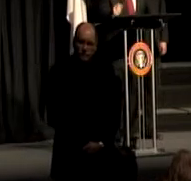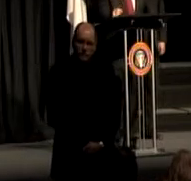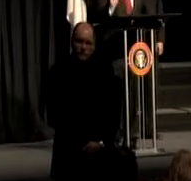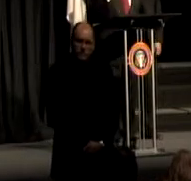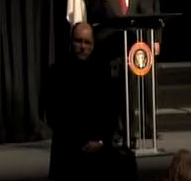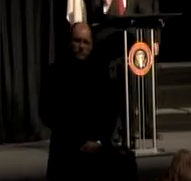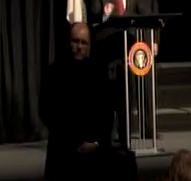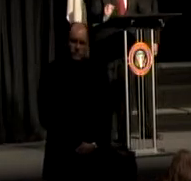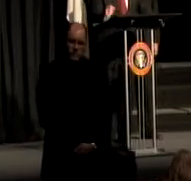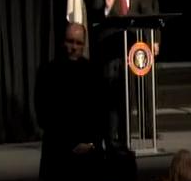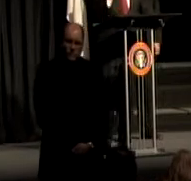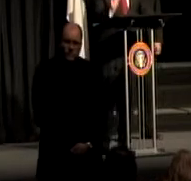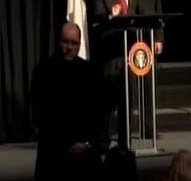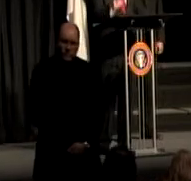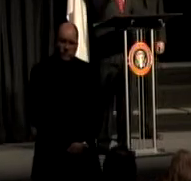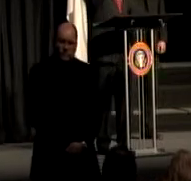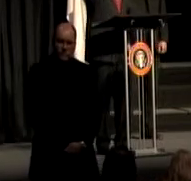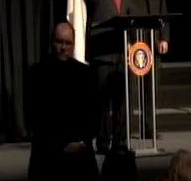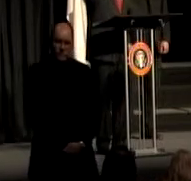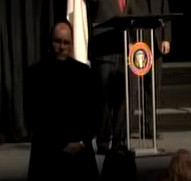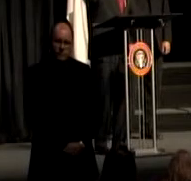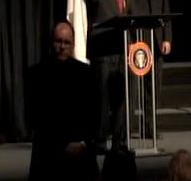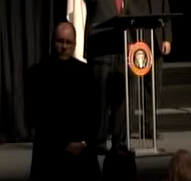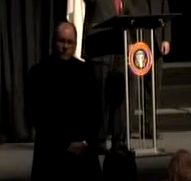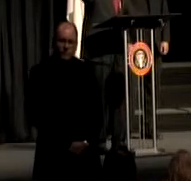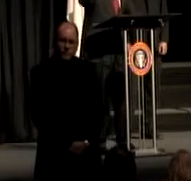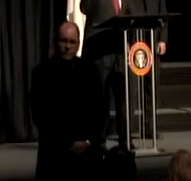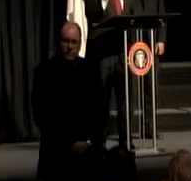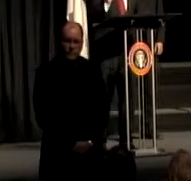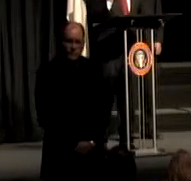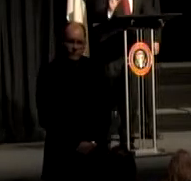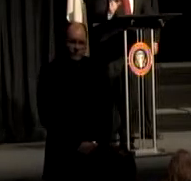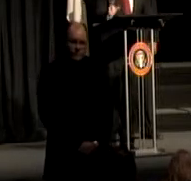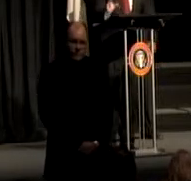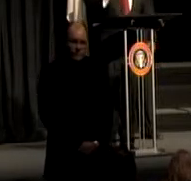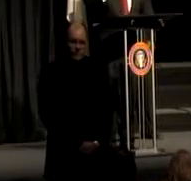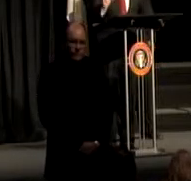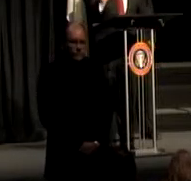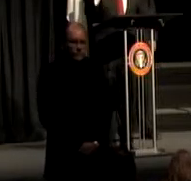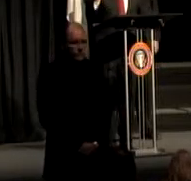Christ working together for a cause and that cause is to bring glory to his name and if we as the